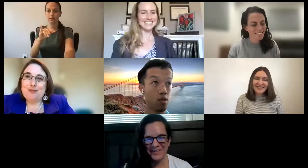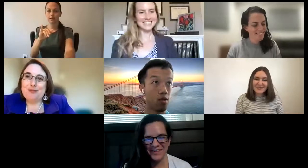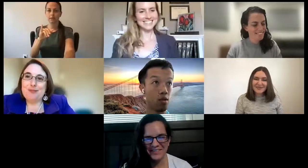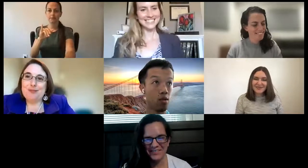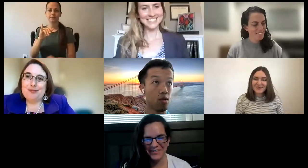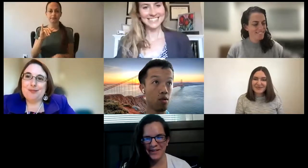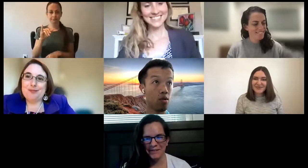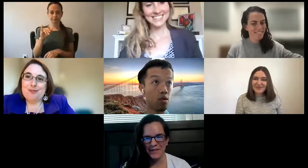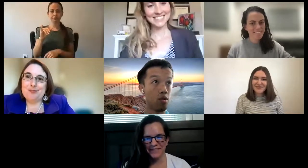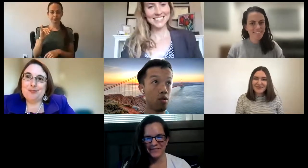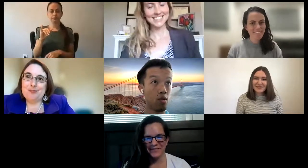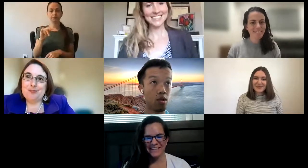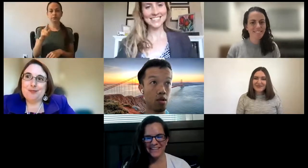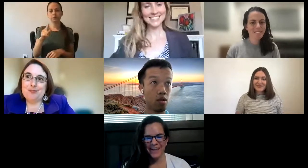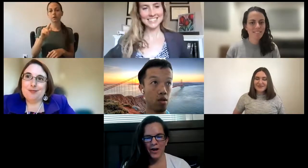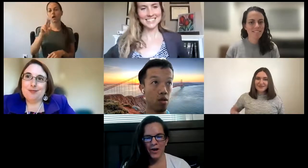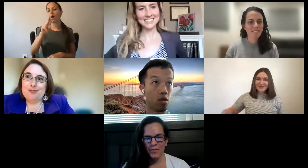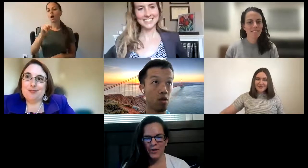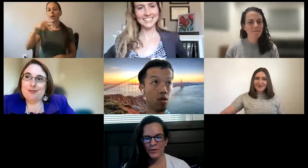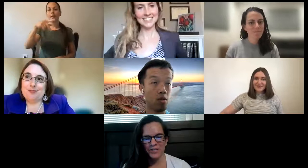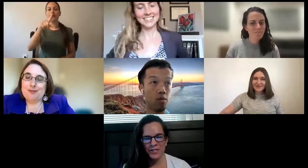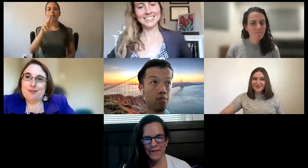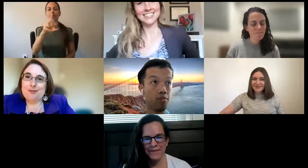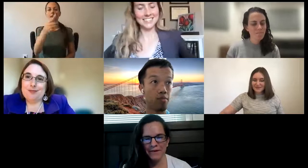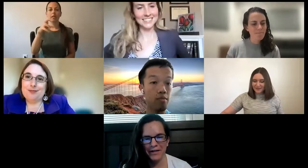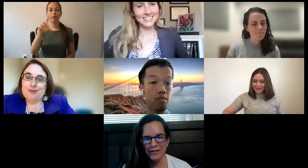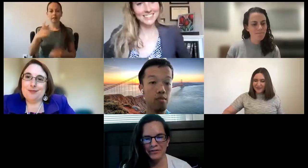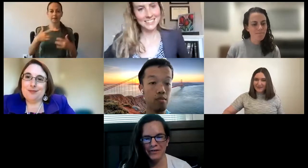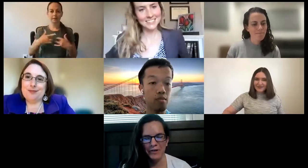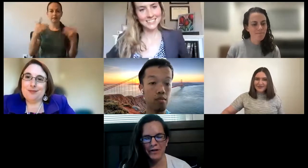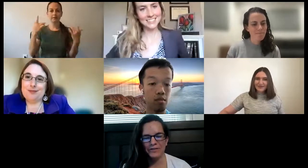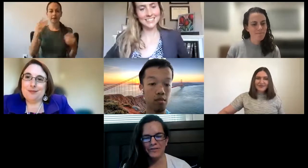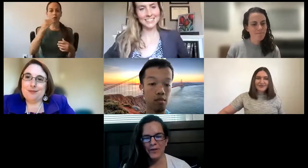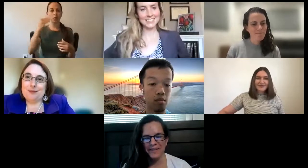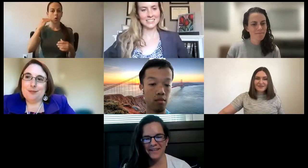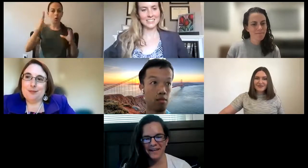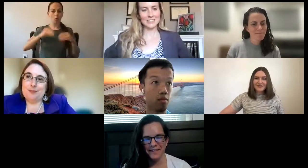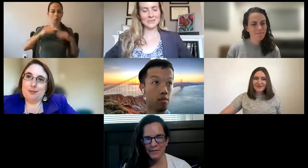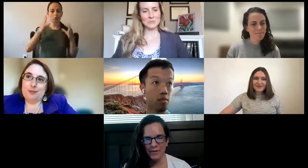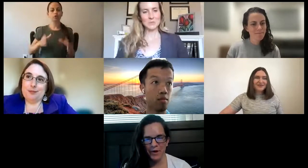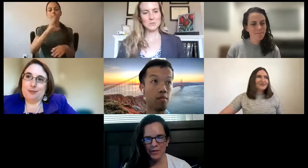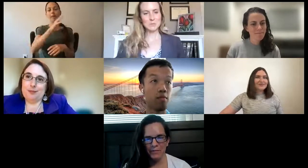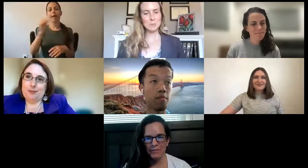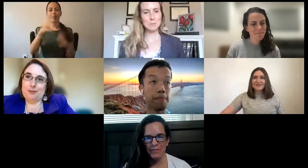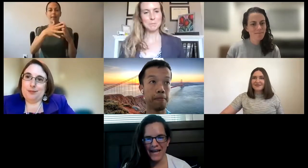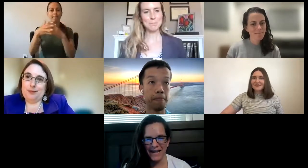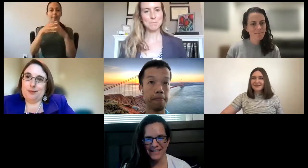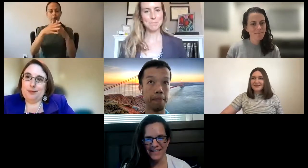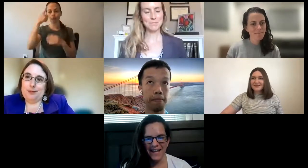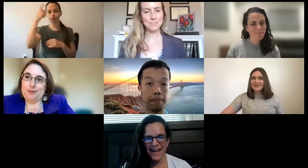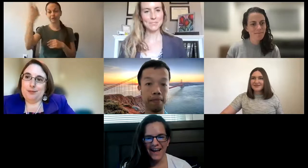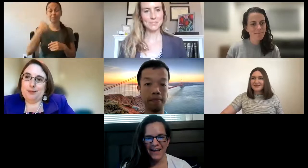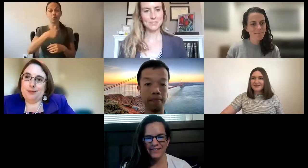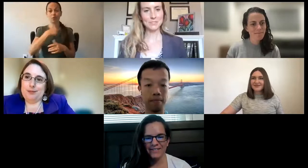Welcome to our June Unplugged event, Home Ownership and the American Dream. We are so excited to be partnering with